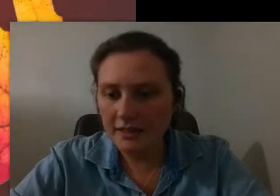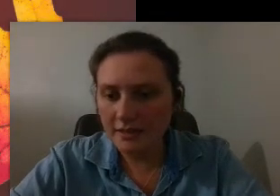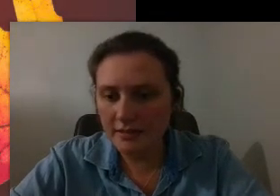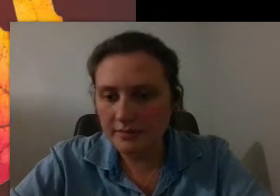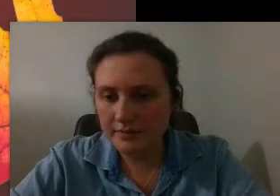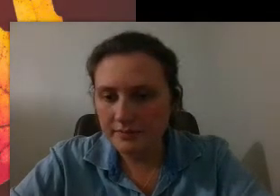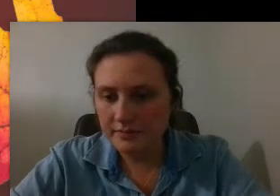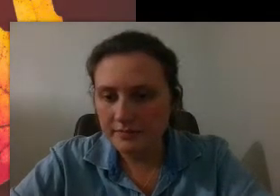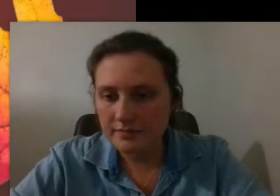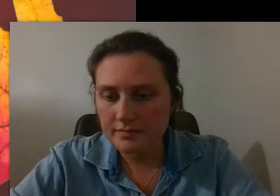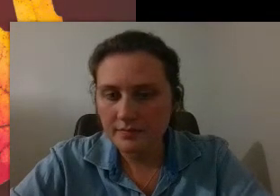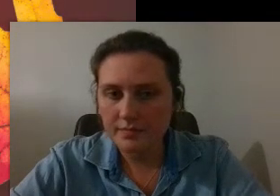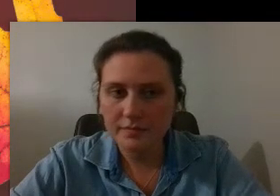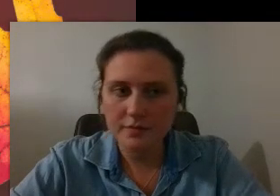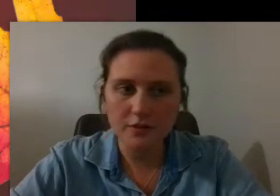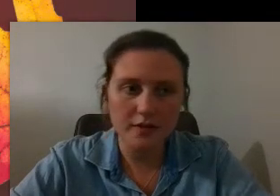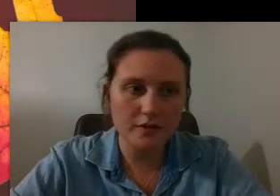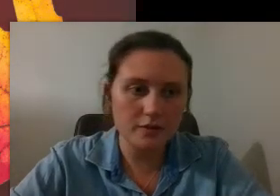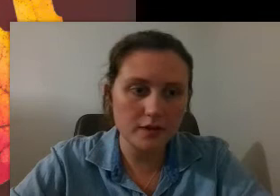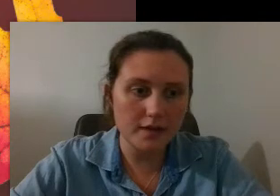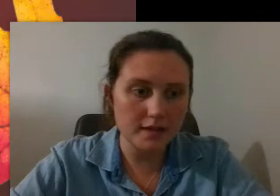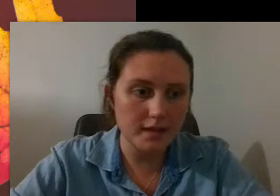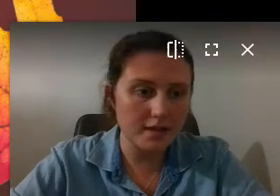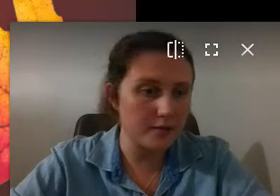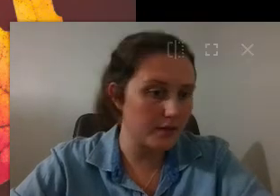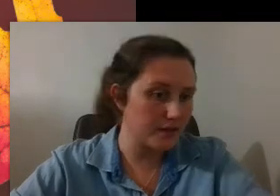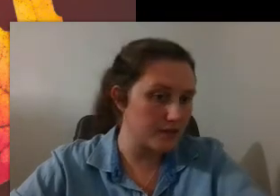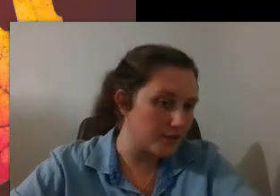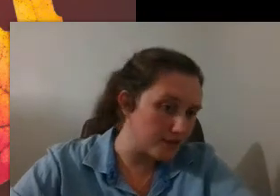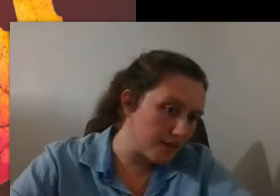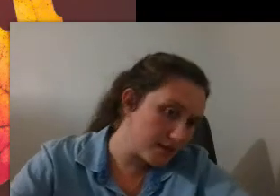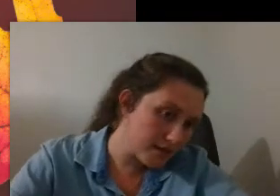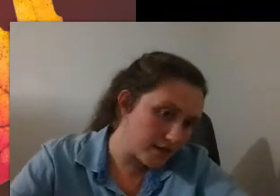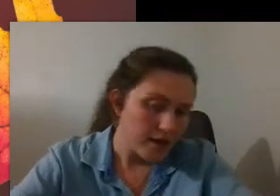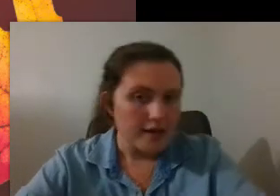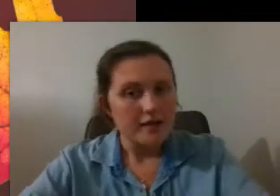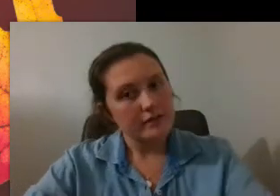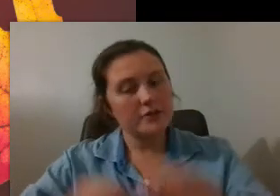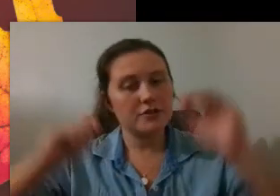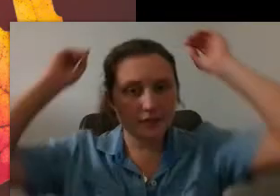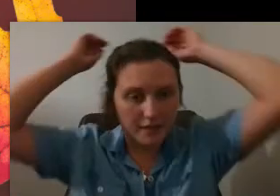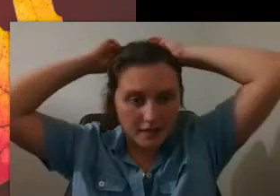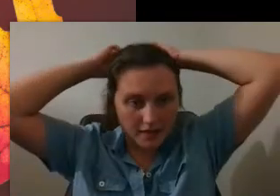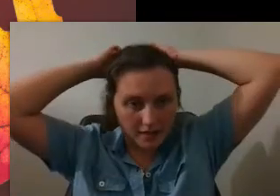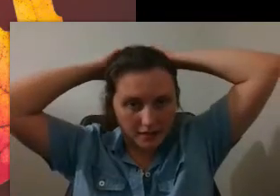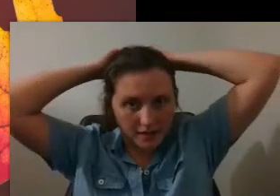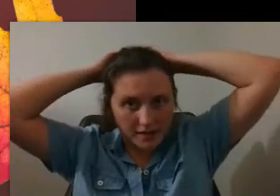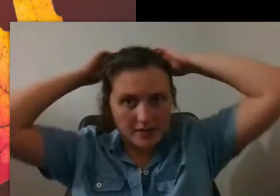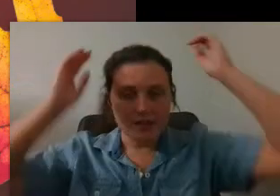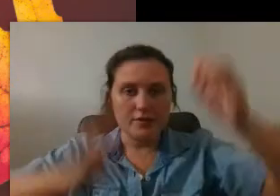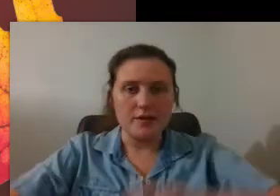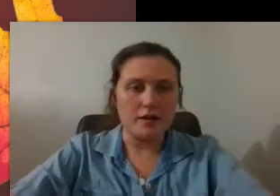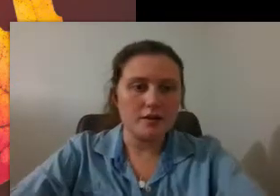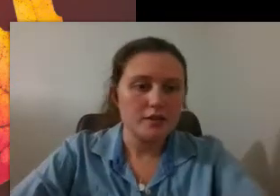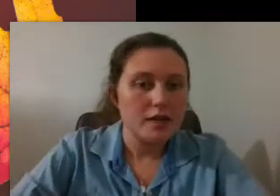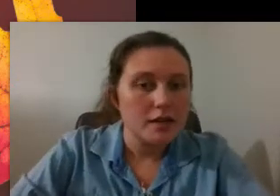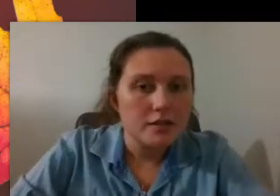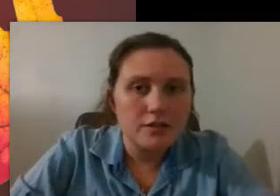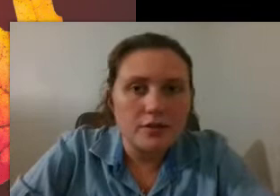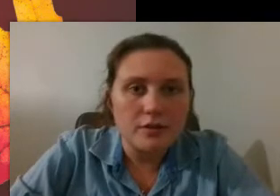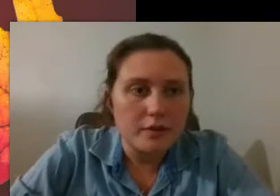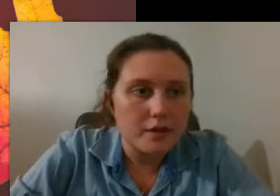Hi guys. So I know I said I didn't want to teach this lesson virtually, and here we